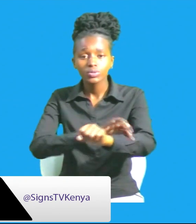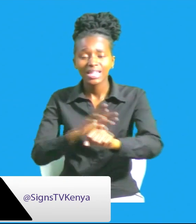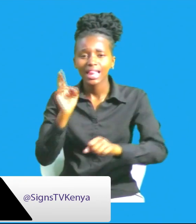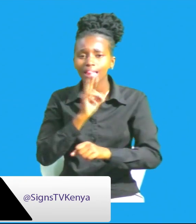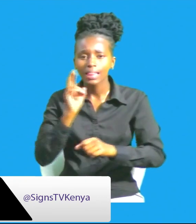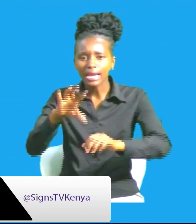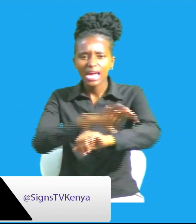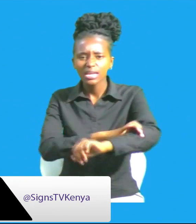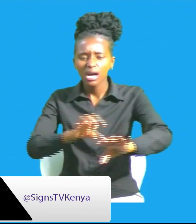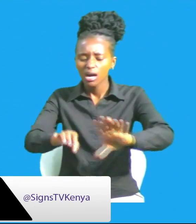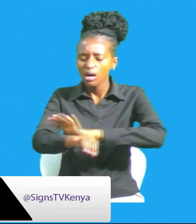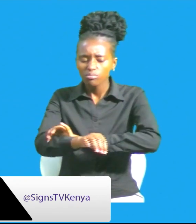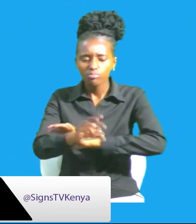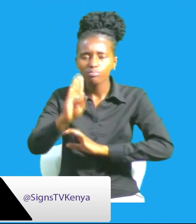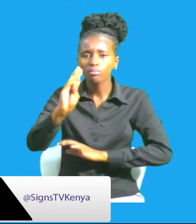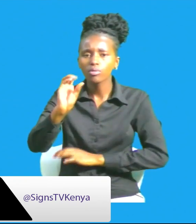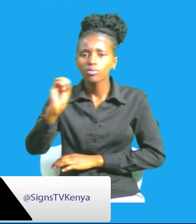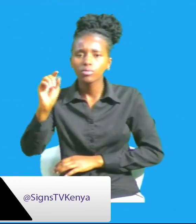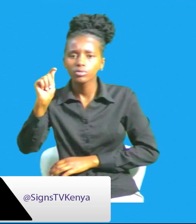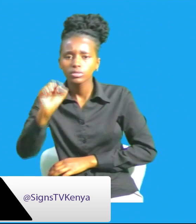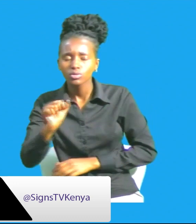US. $500 US is